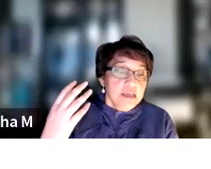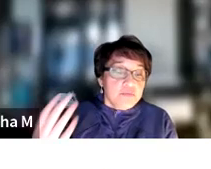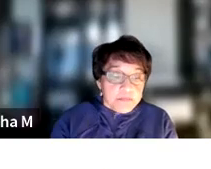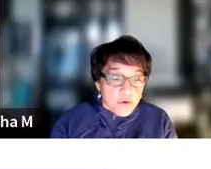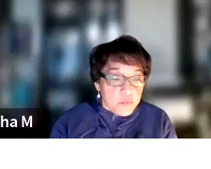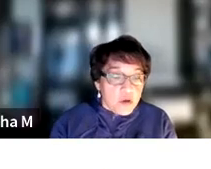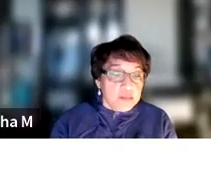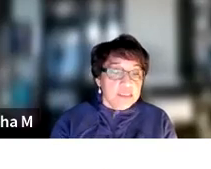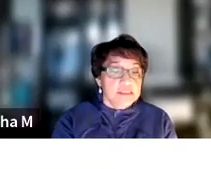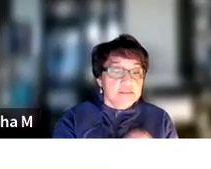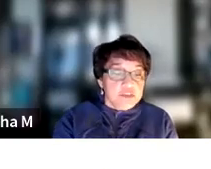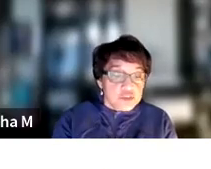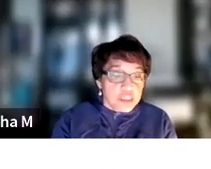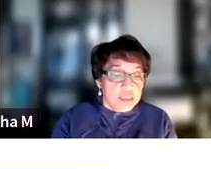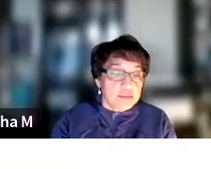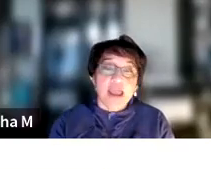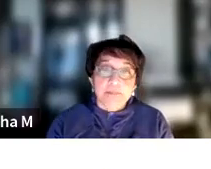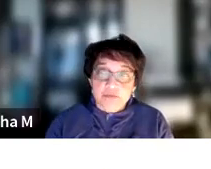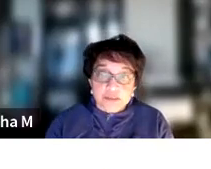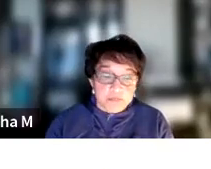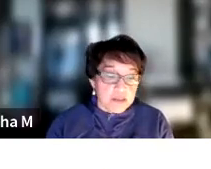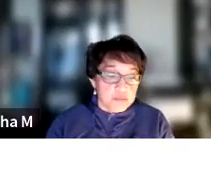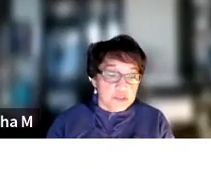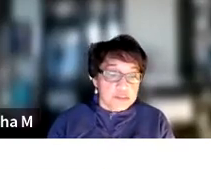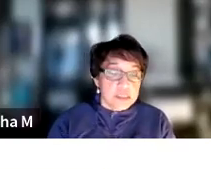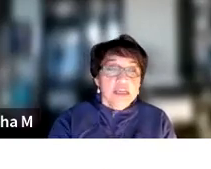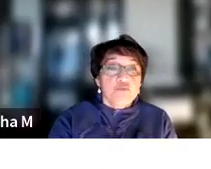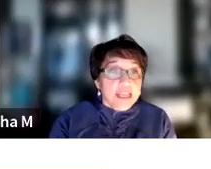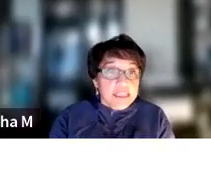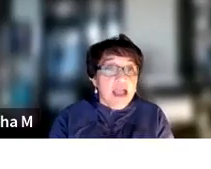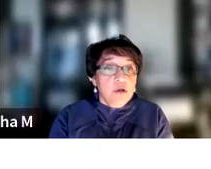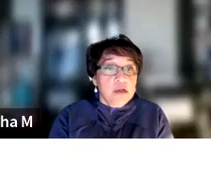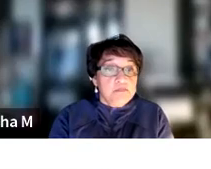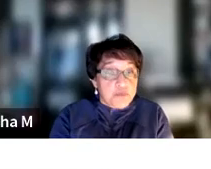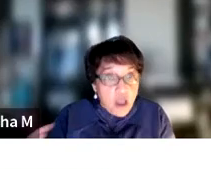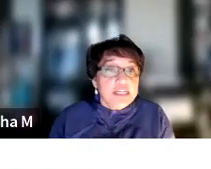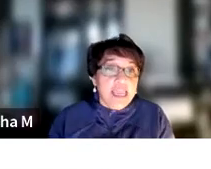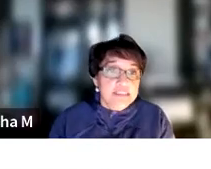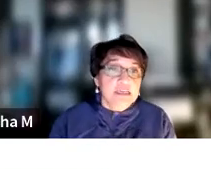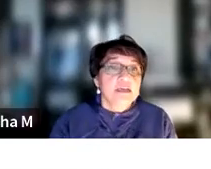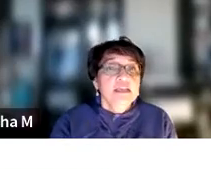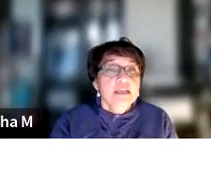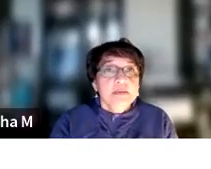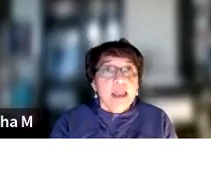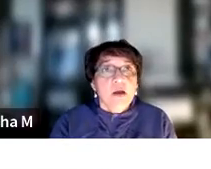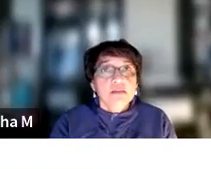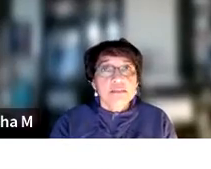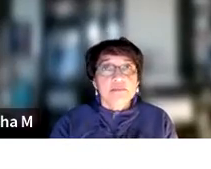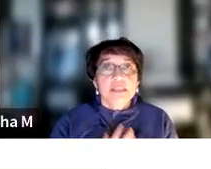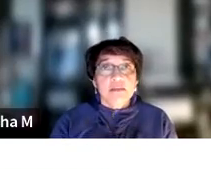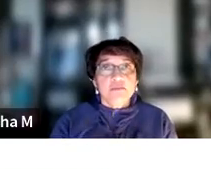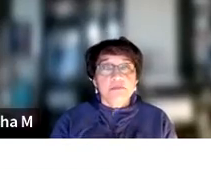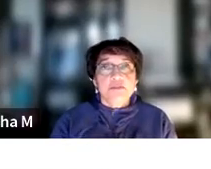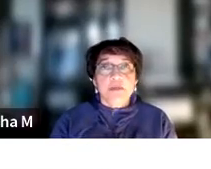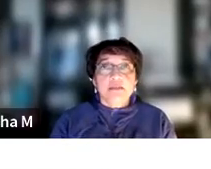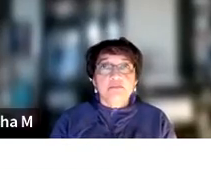then Rep. Orwell is envisioning the rapid response, which is right now a broad idea. But I honestly am